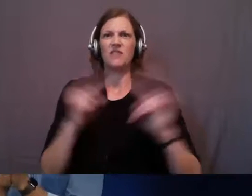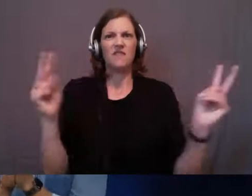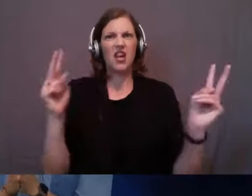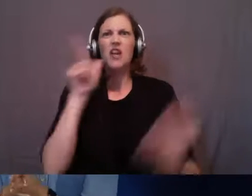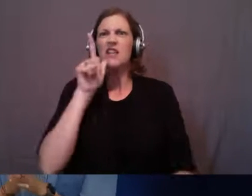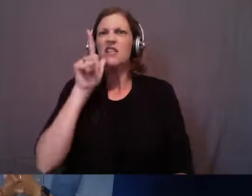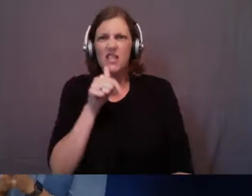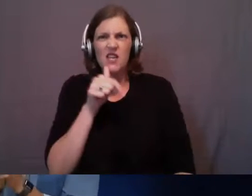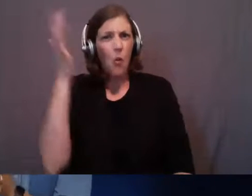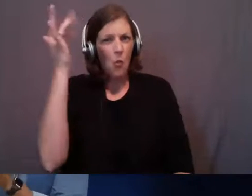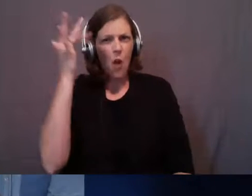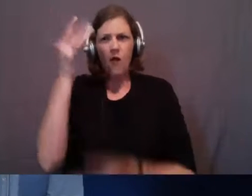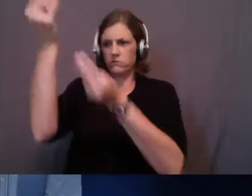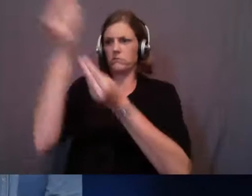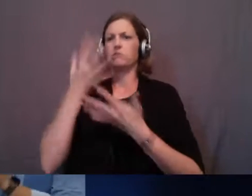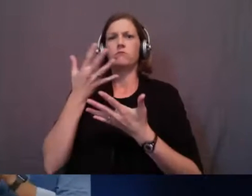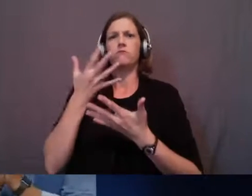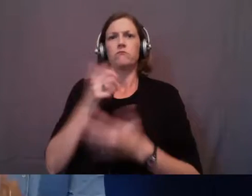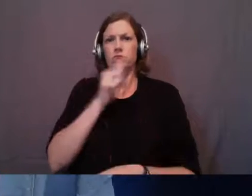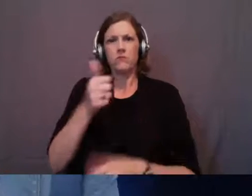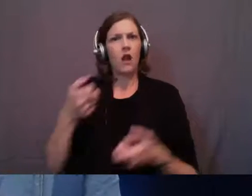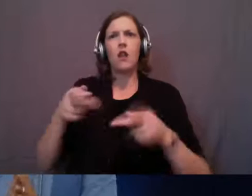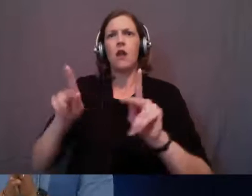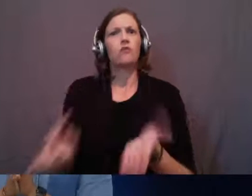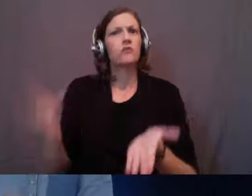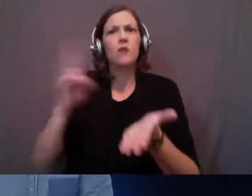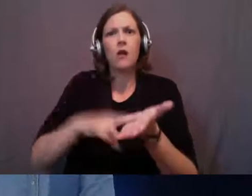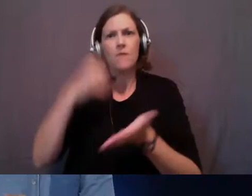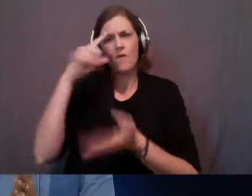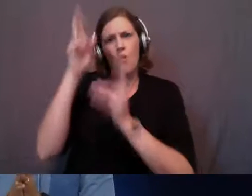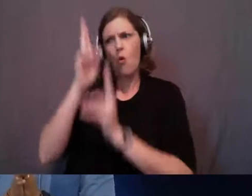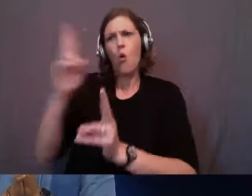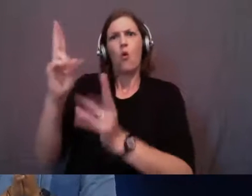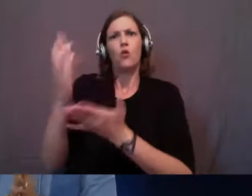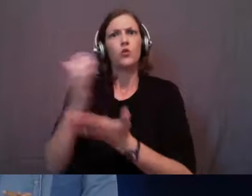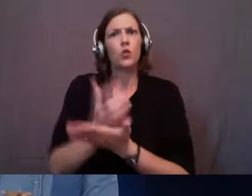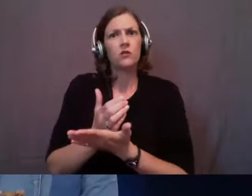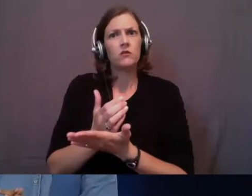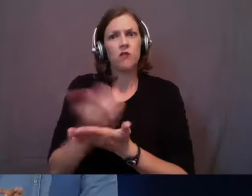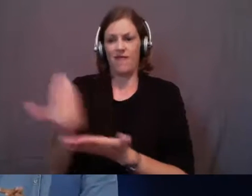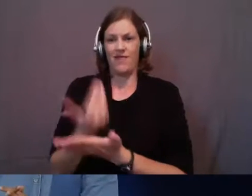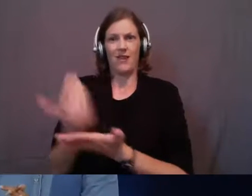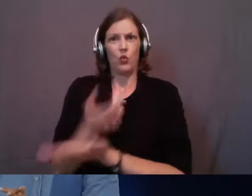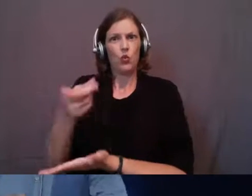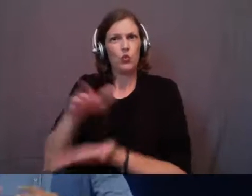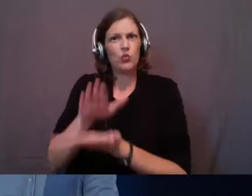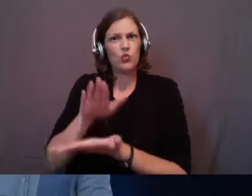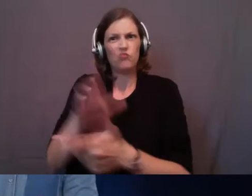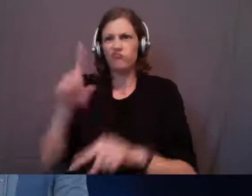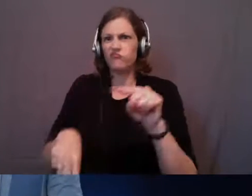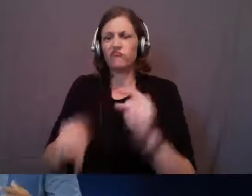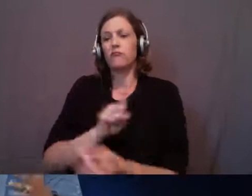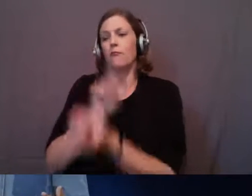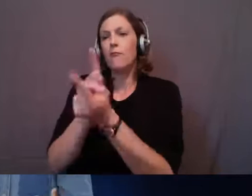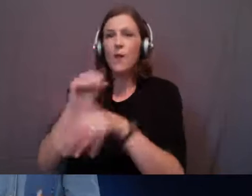disappointed when I was told that I was not allowed to sign up for honors courses at the new school. We had met with the